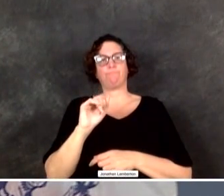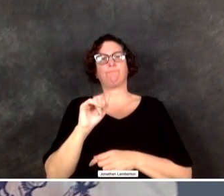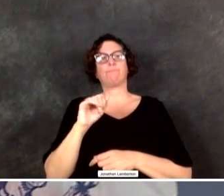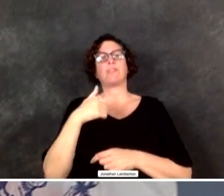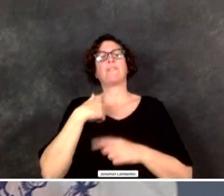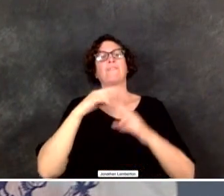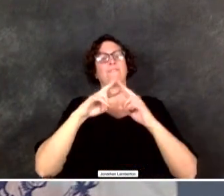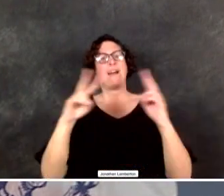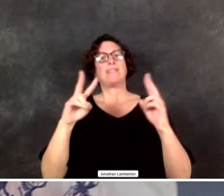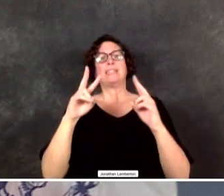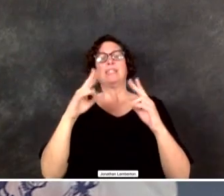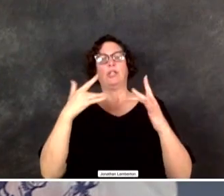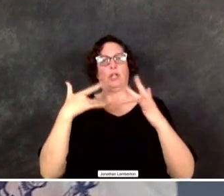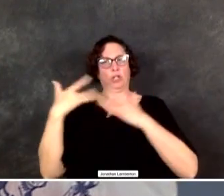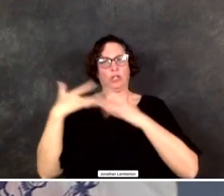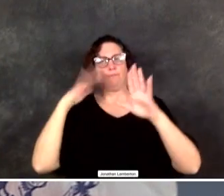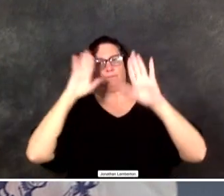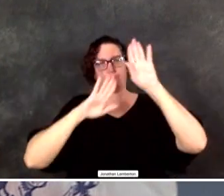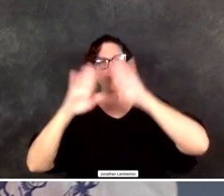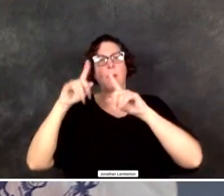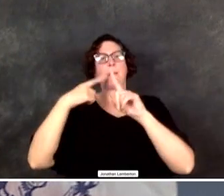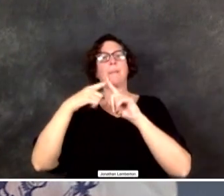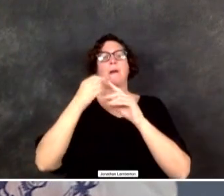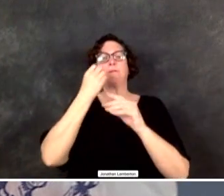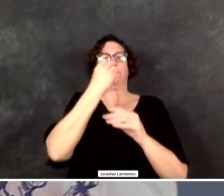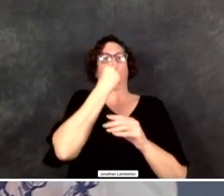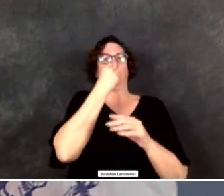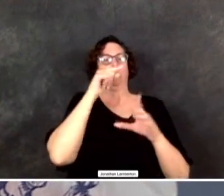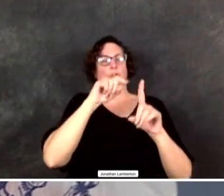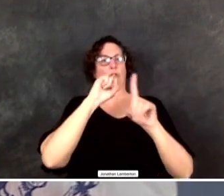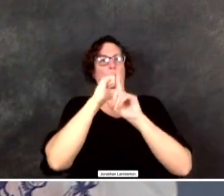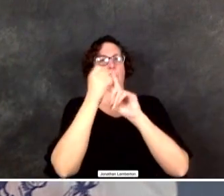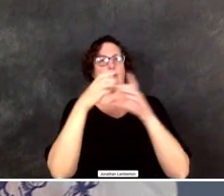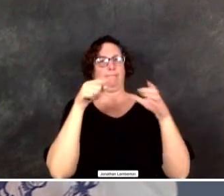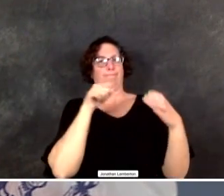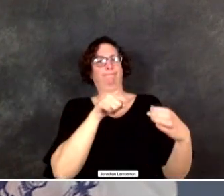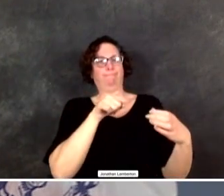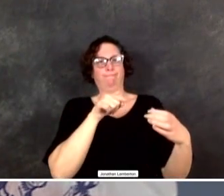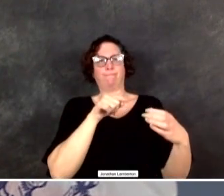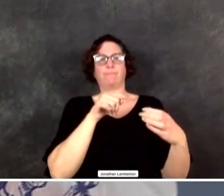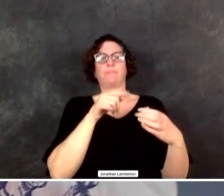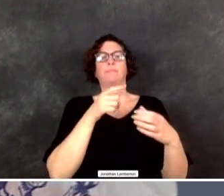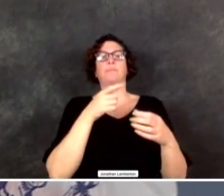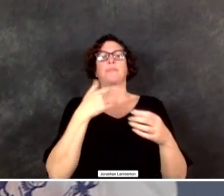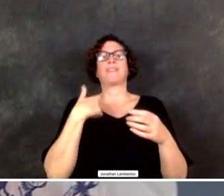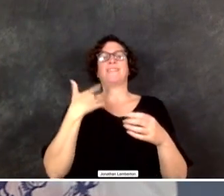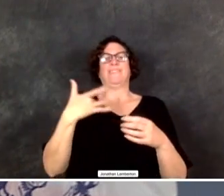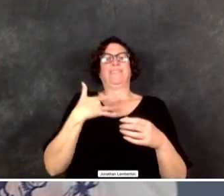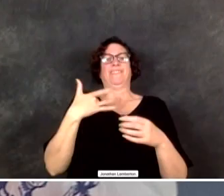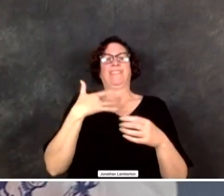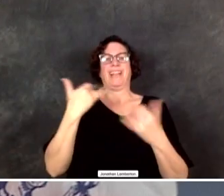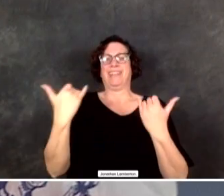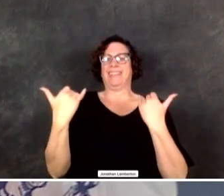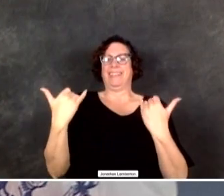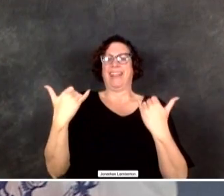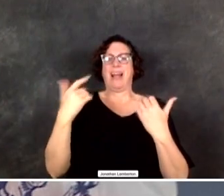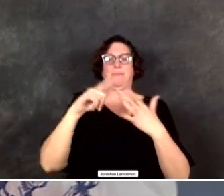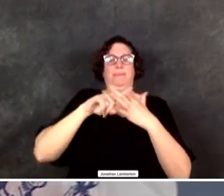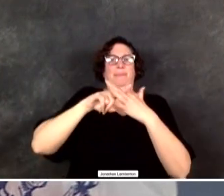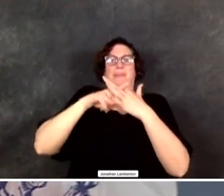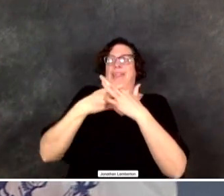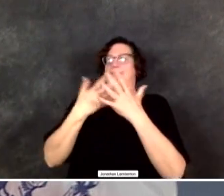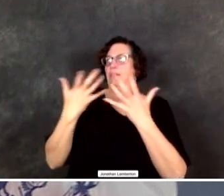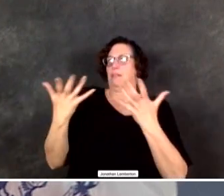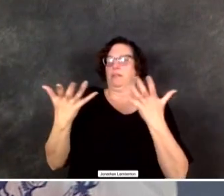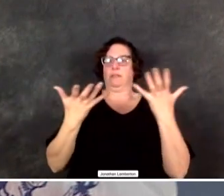food situation. I think we're only beginning to see the impact that this piece of